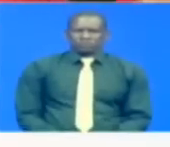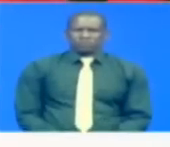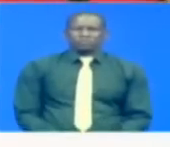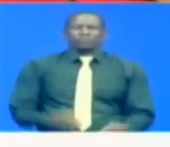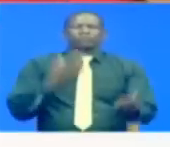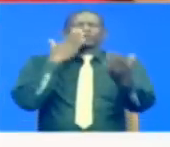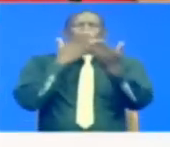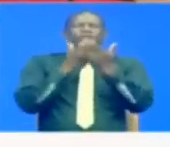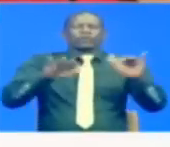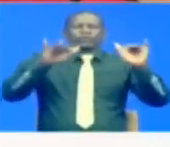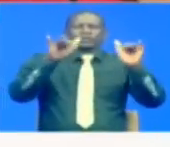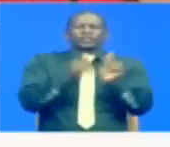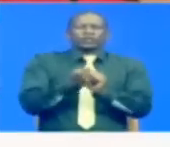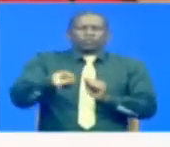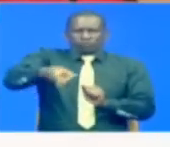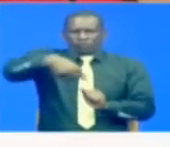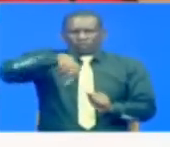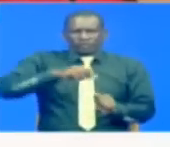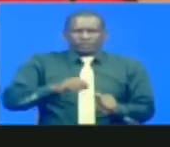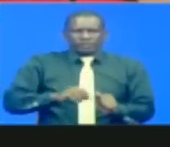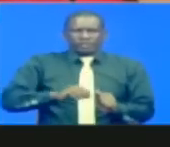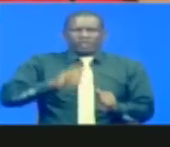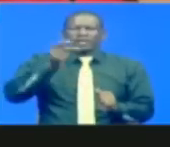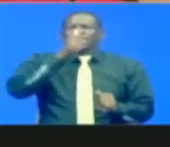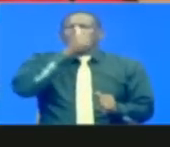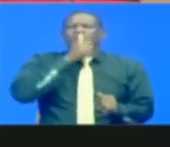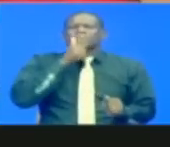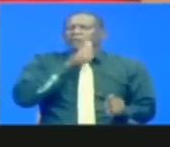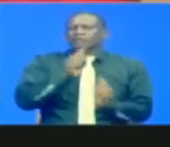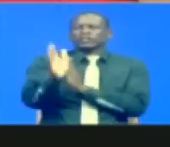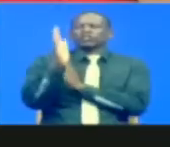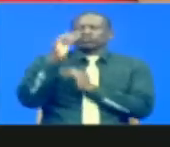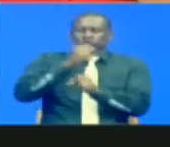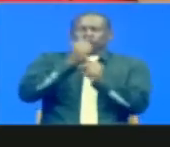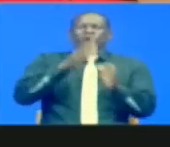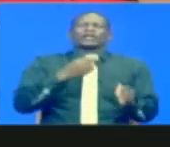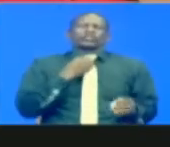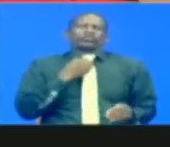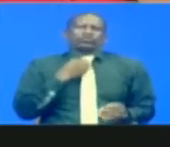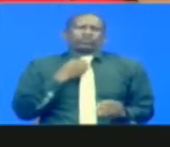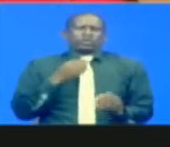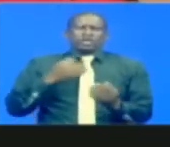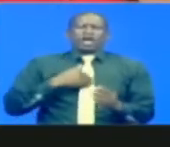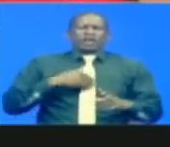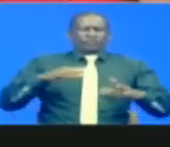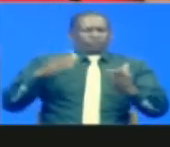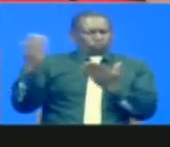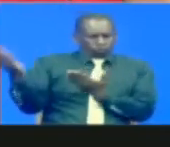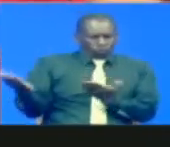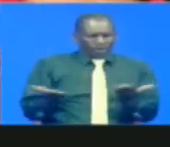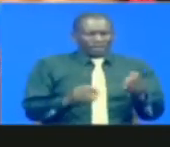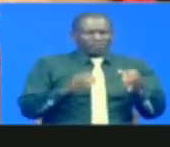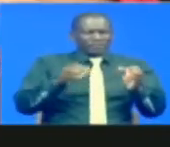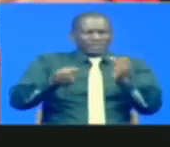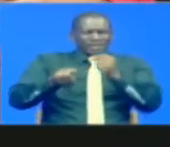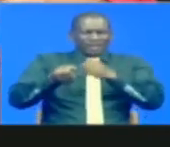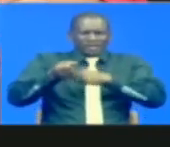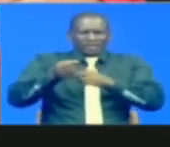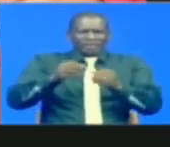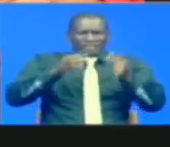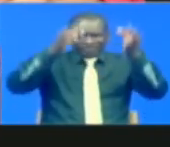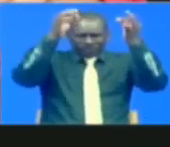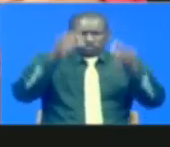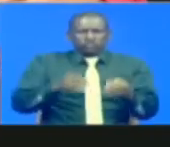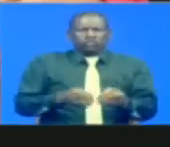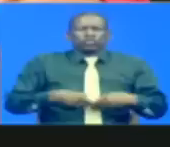Thanks very much for staying with us. The Kenya Private Security Workers Union has welcomed the move to arm private guards. At the same